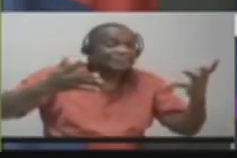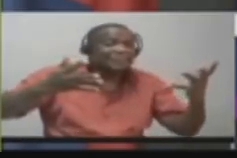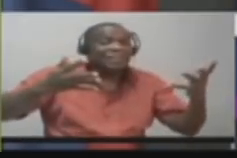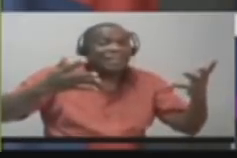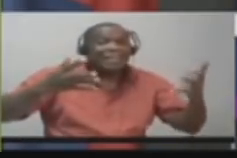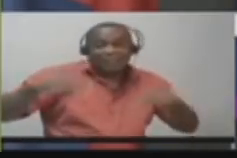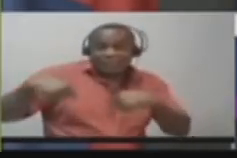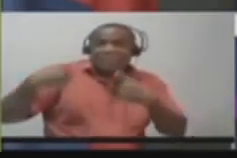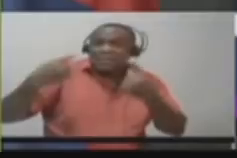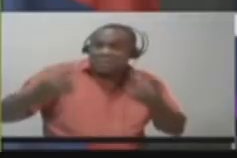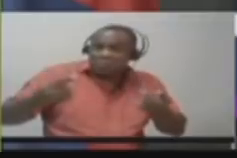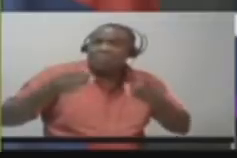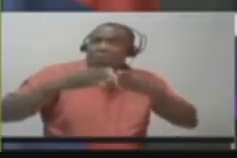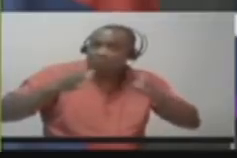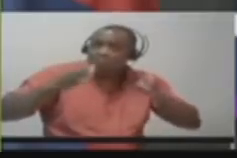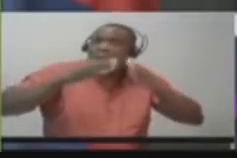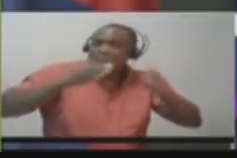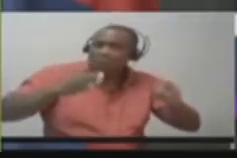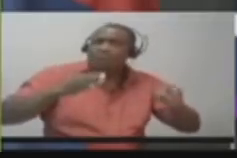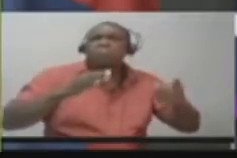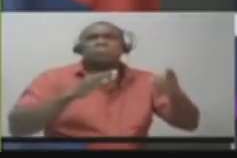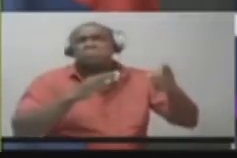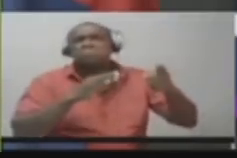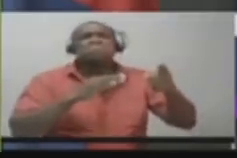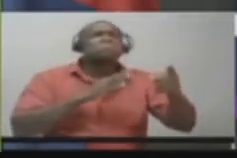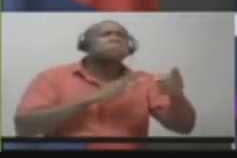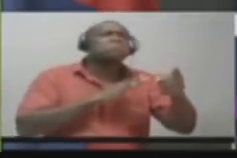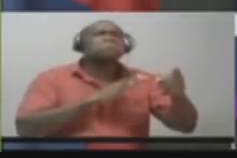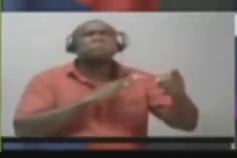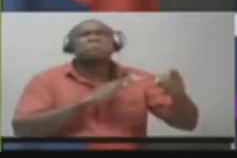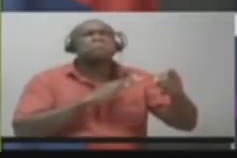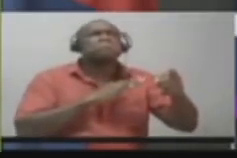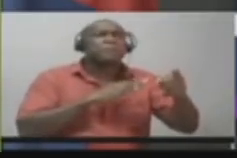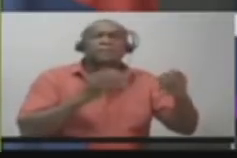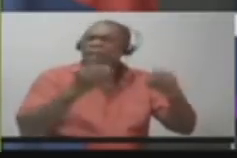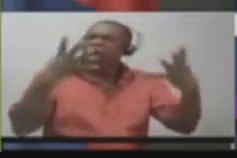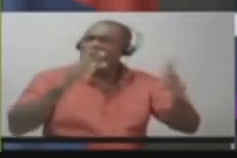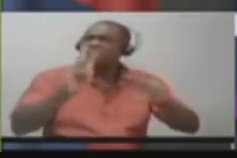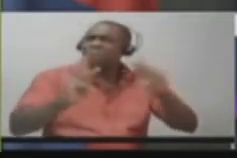because if you tally the numbers, there will be large numbers of people coming out.